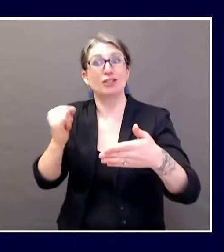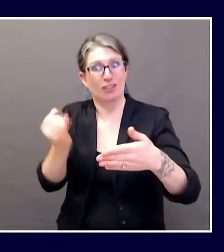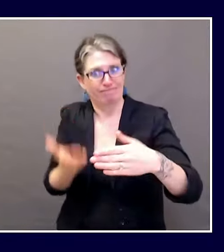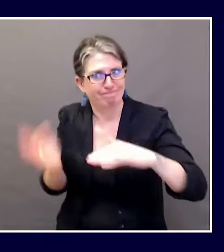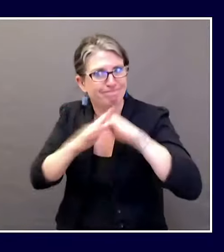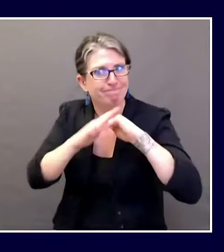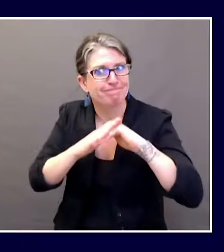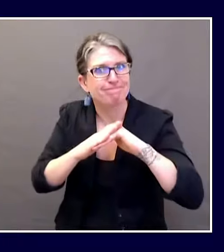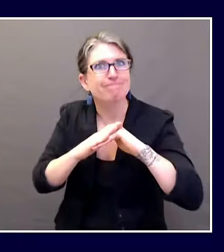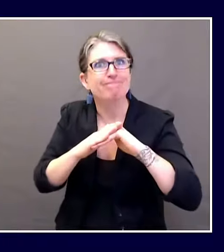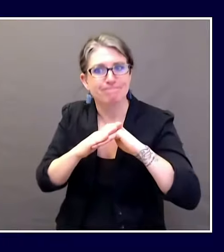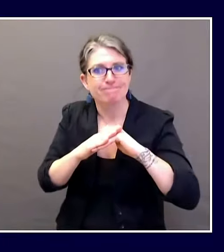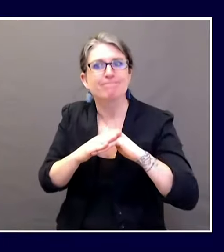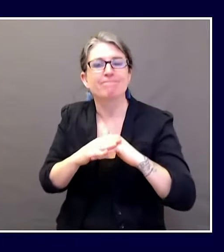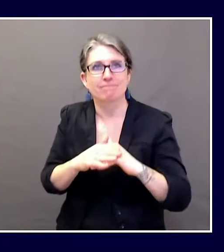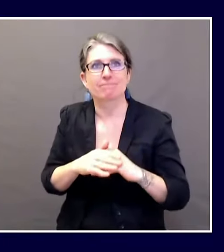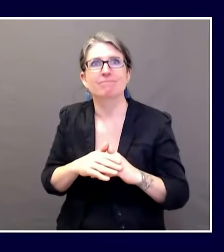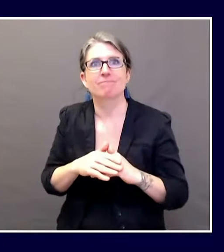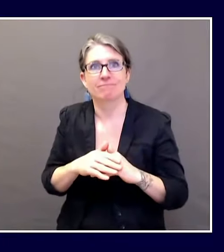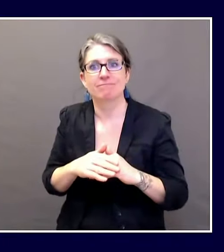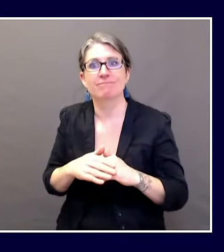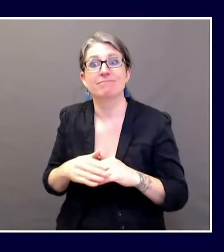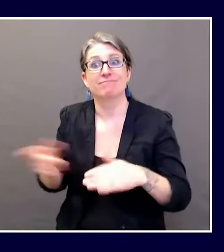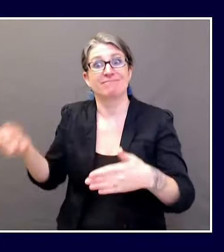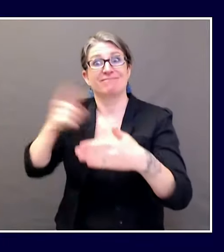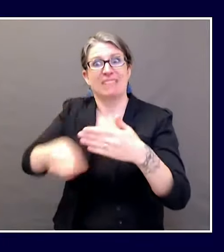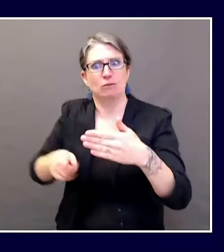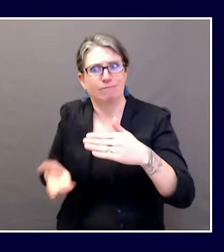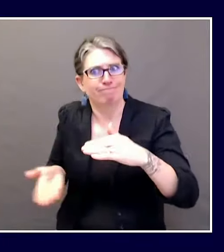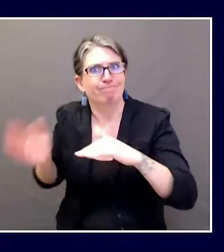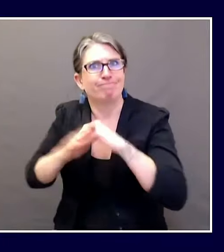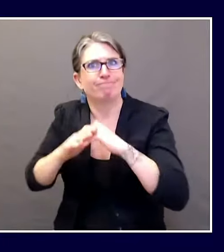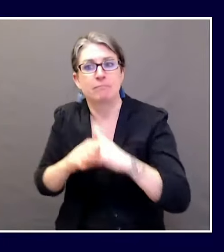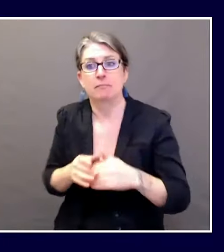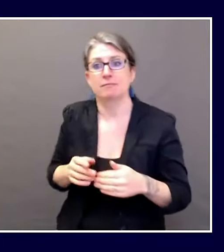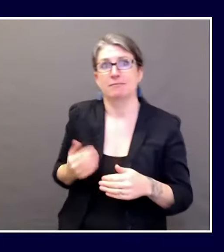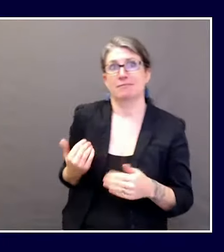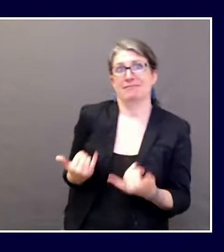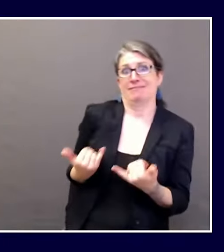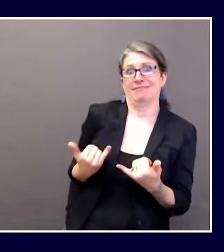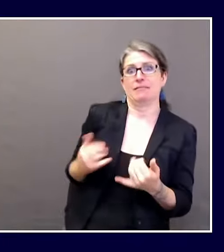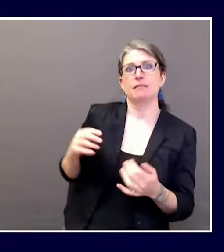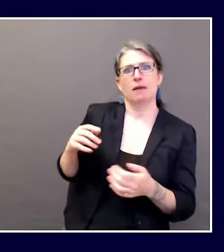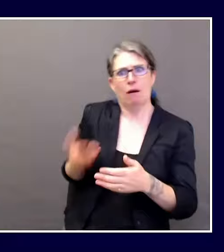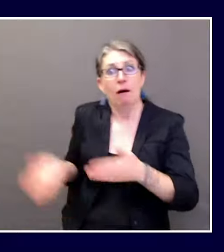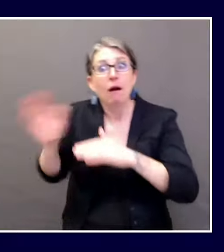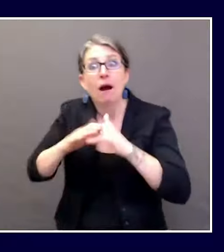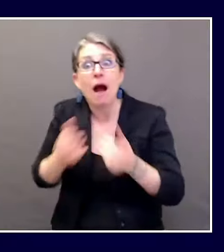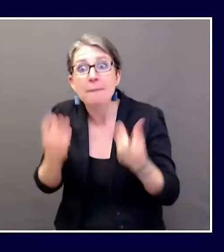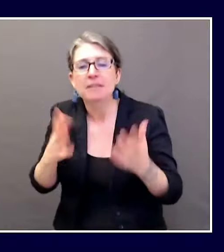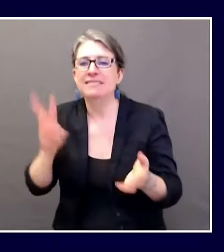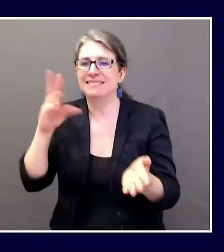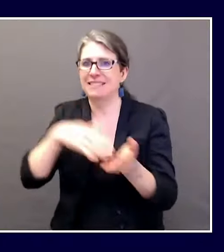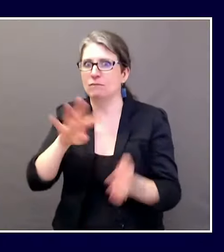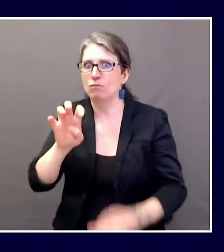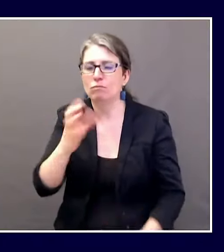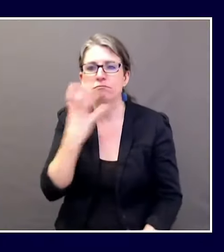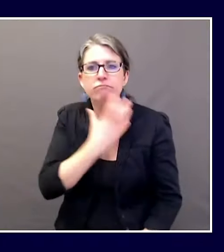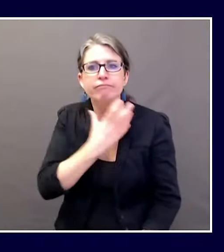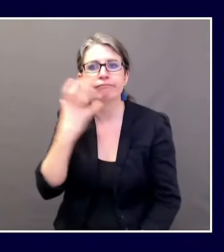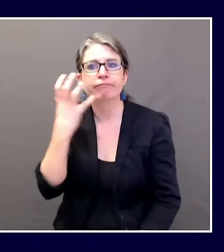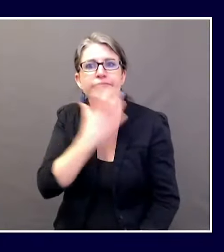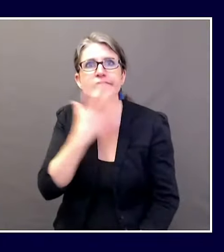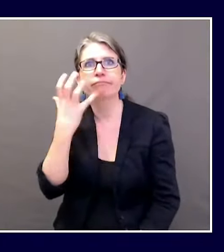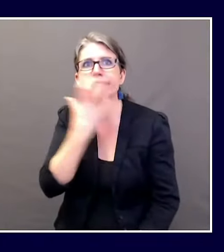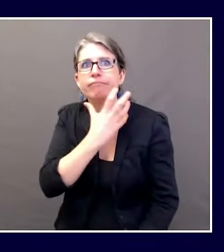be receiving an additional new allocation of 6,500 doses of J&J vaccine next